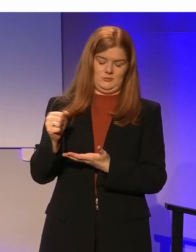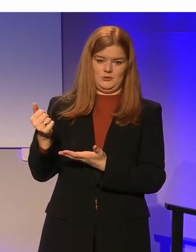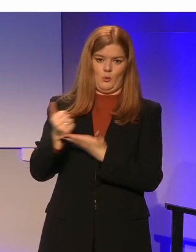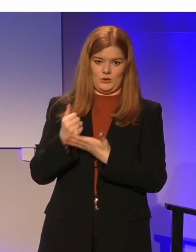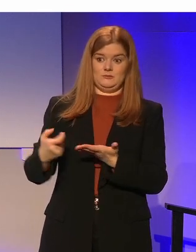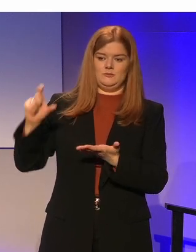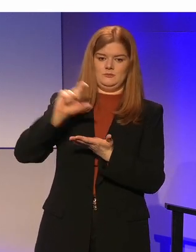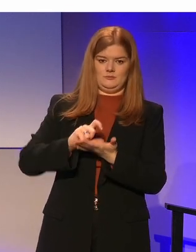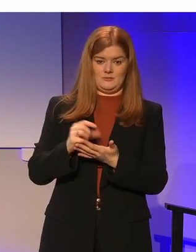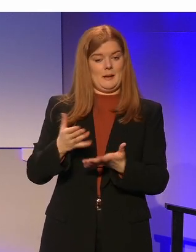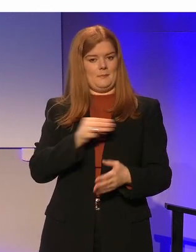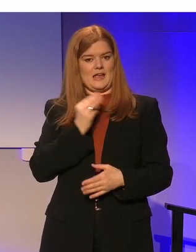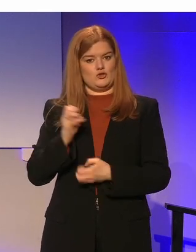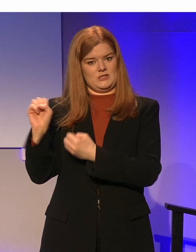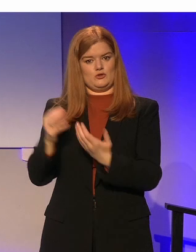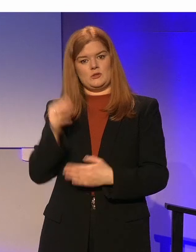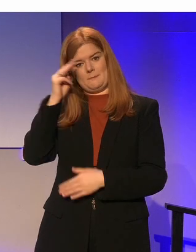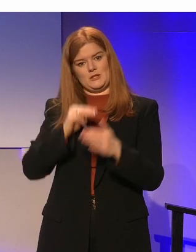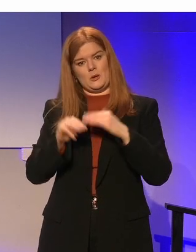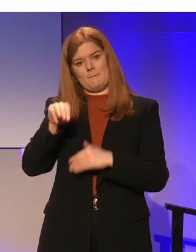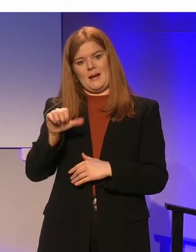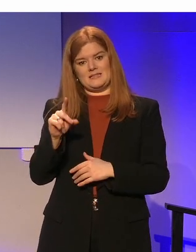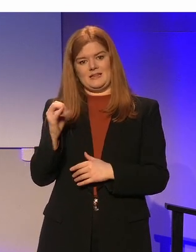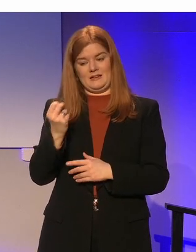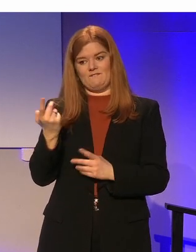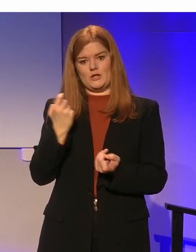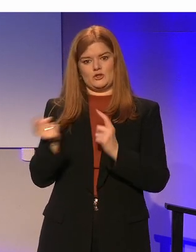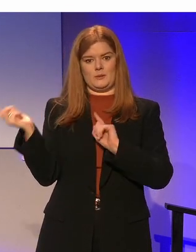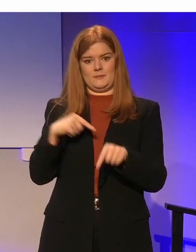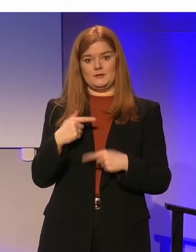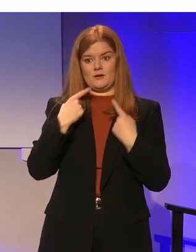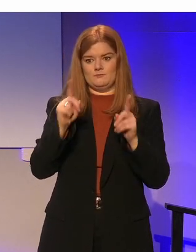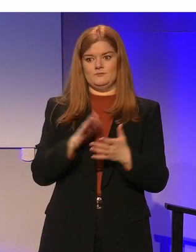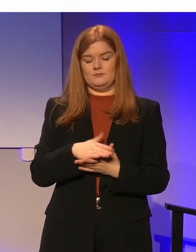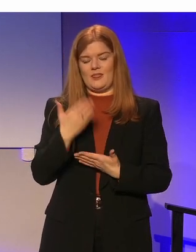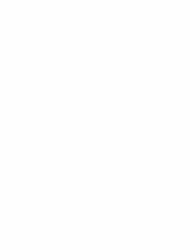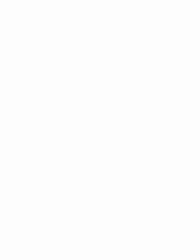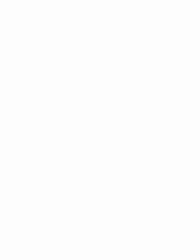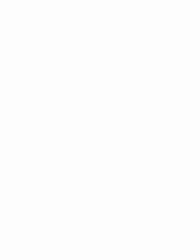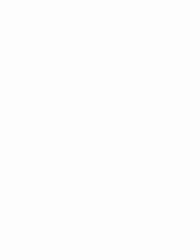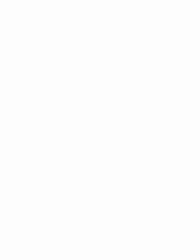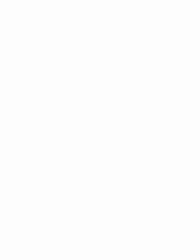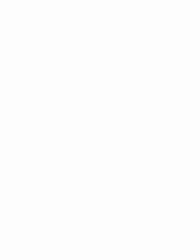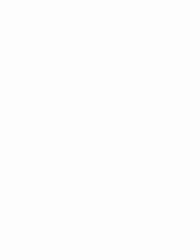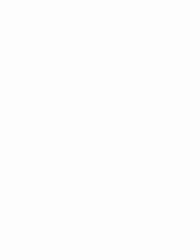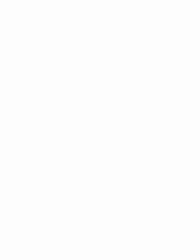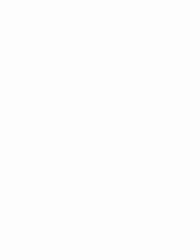have. And it's a great pleasure to introduce Minister Madigan and to invite her to address the conference. Minister, thank you very much.